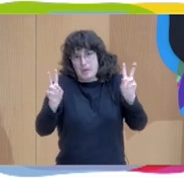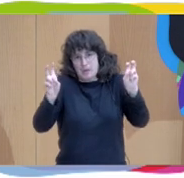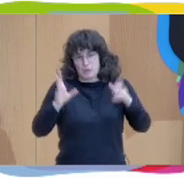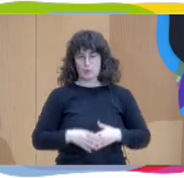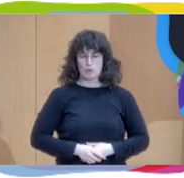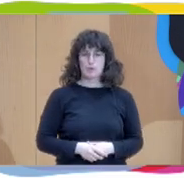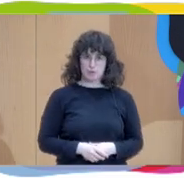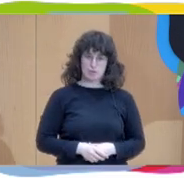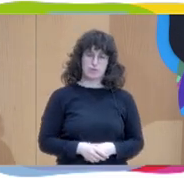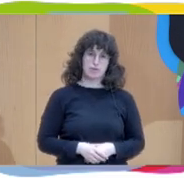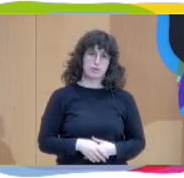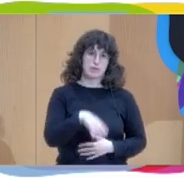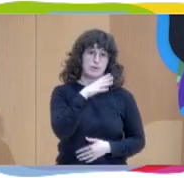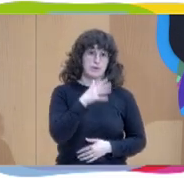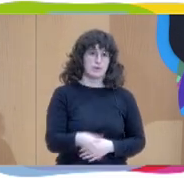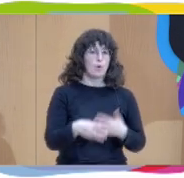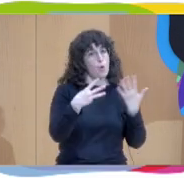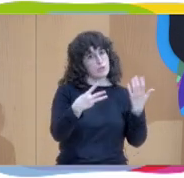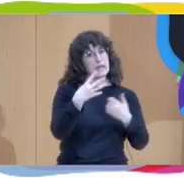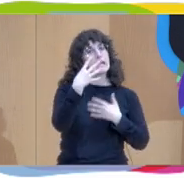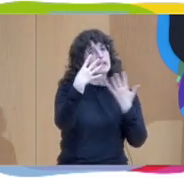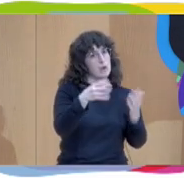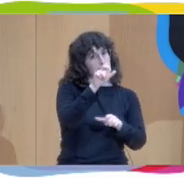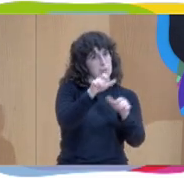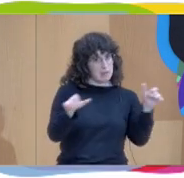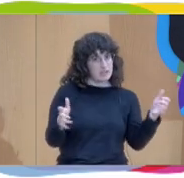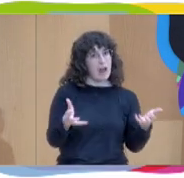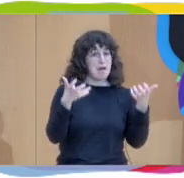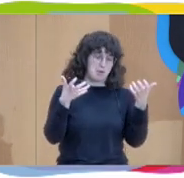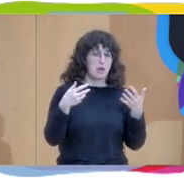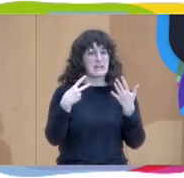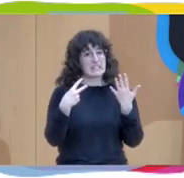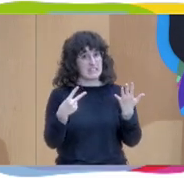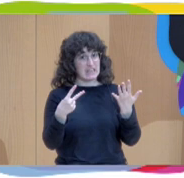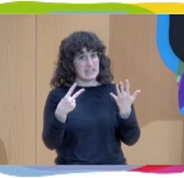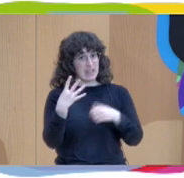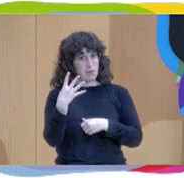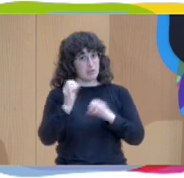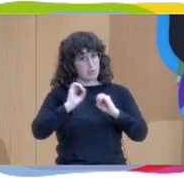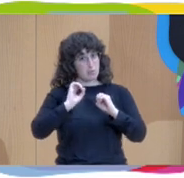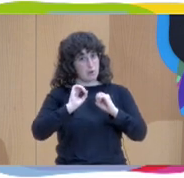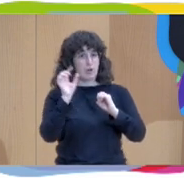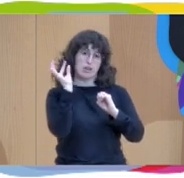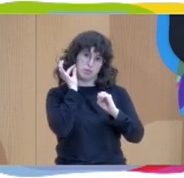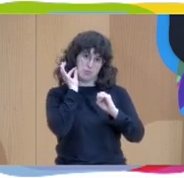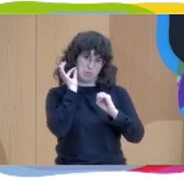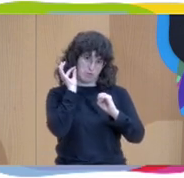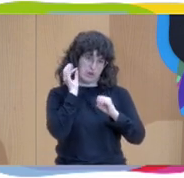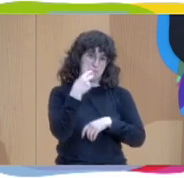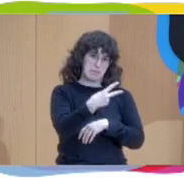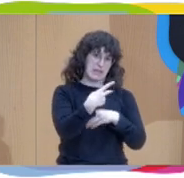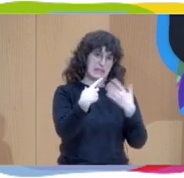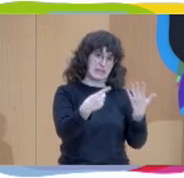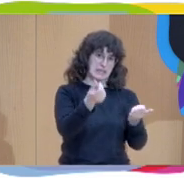And 74 of the participants were female, and 26% male,